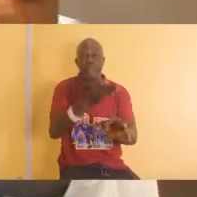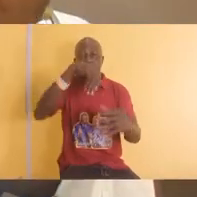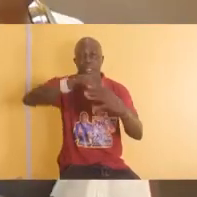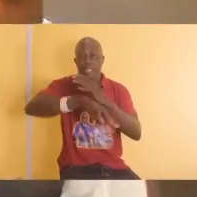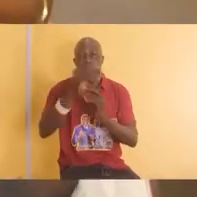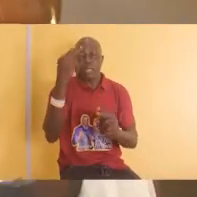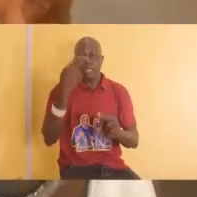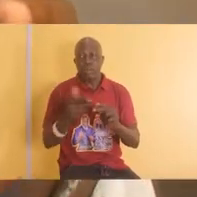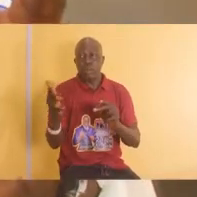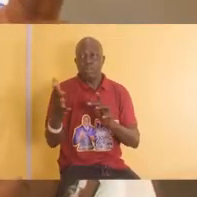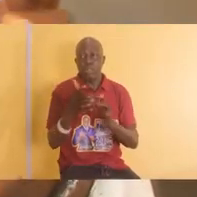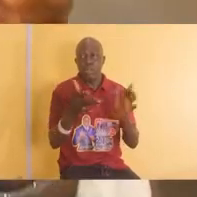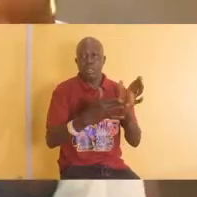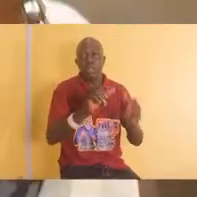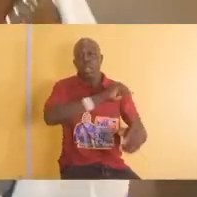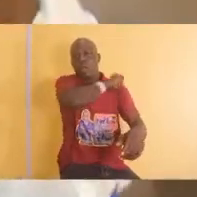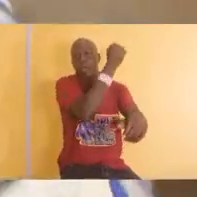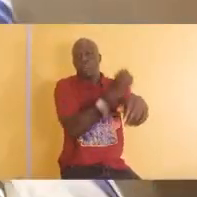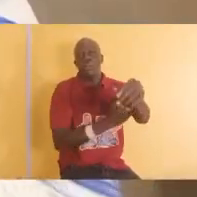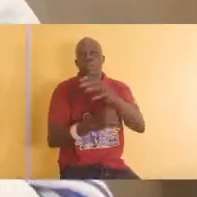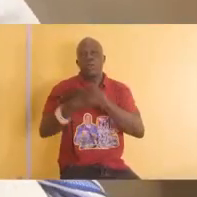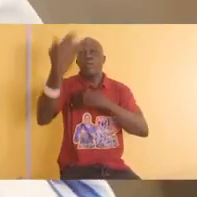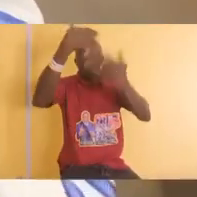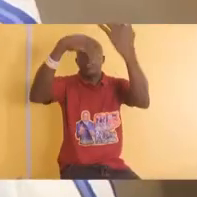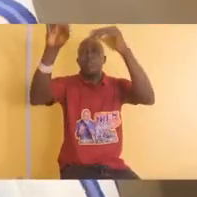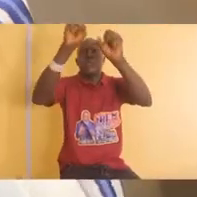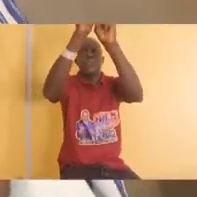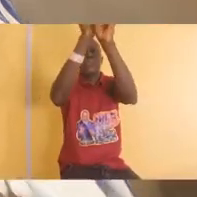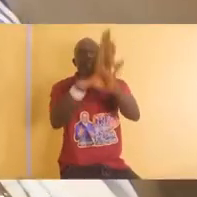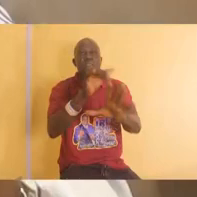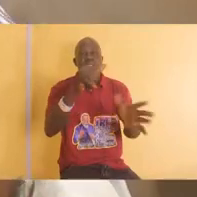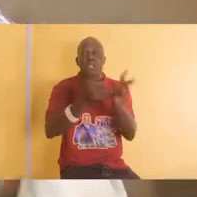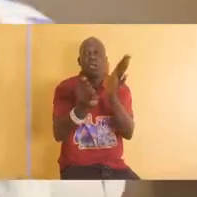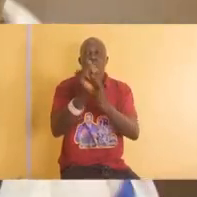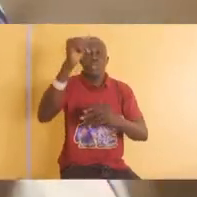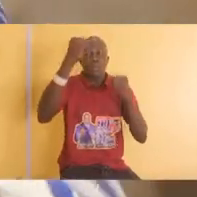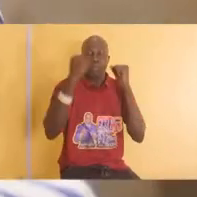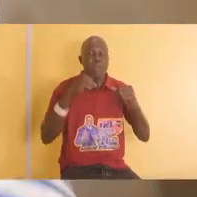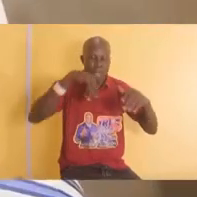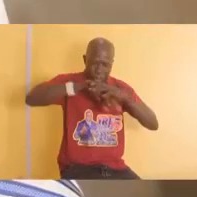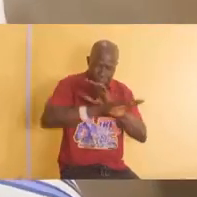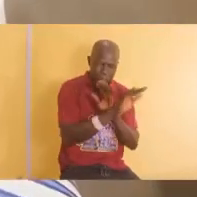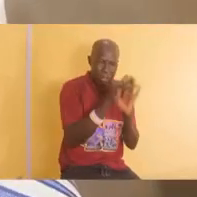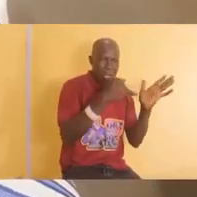faith. Ni oruko Oluwa. In the name of the Lord. Ko ya si ni ma. Amen. The authority of God will bless you. Amen. Amen.